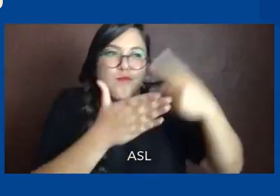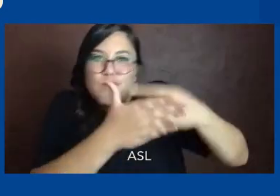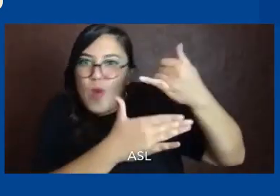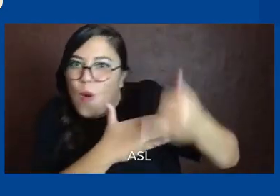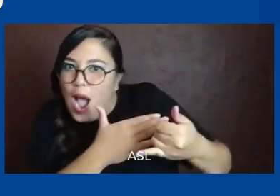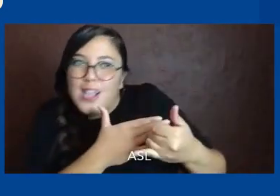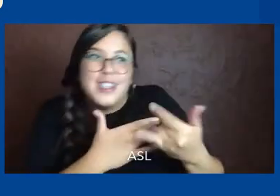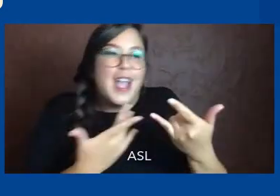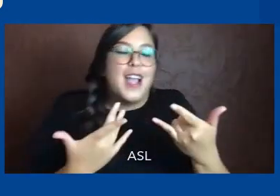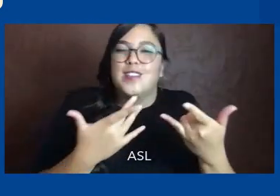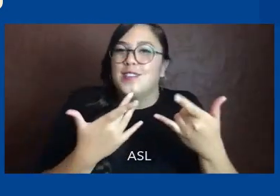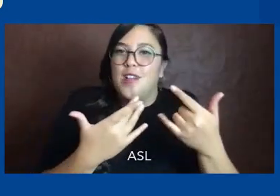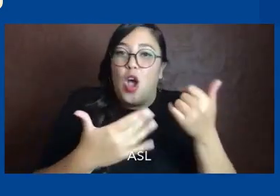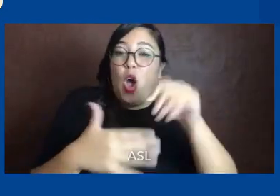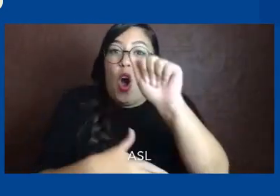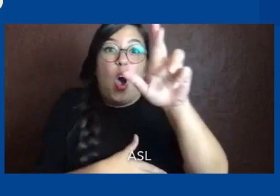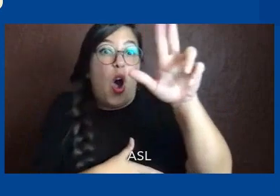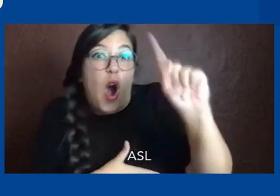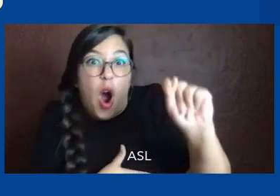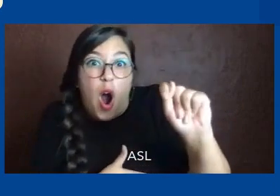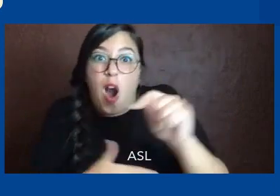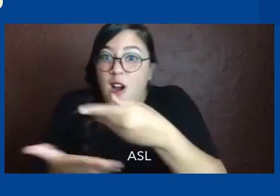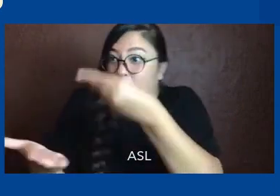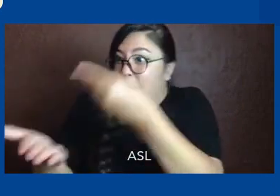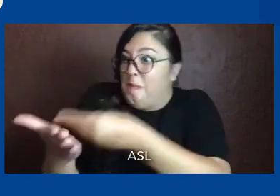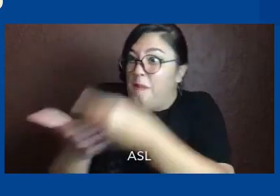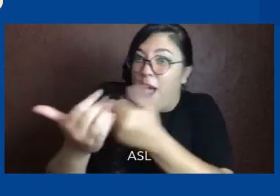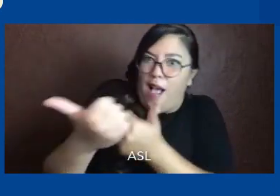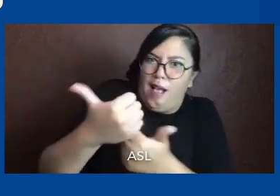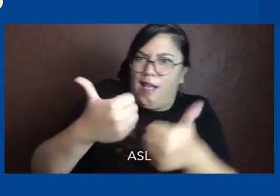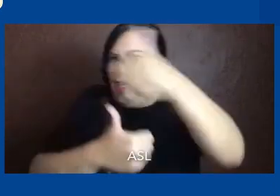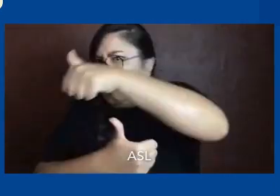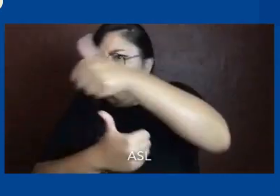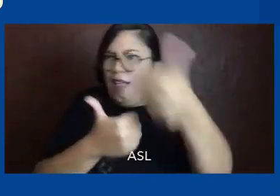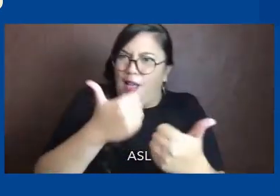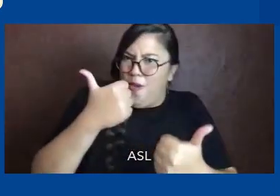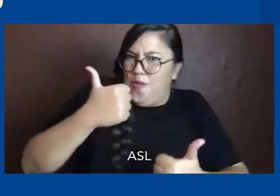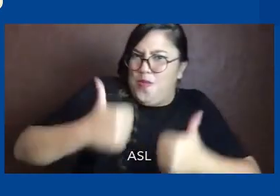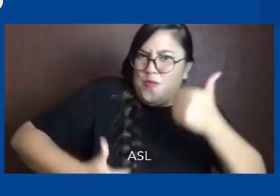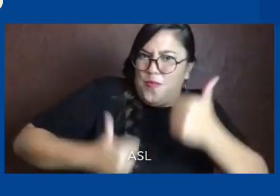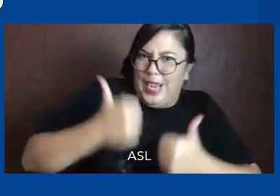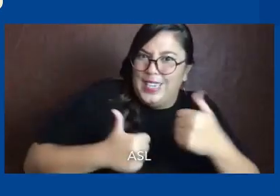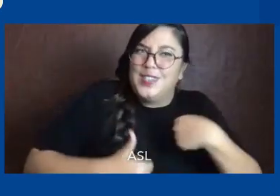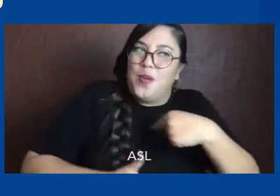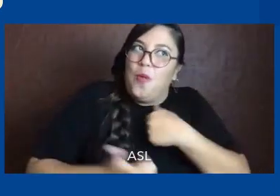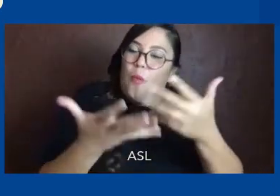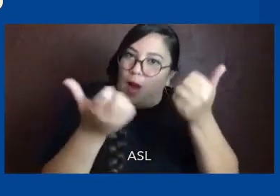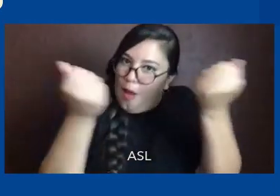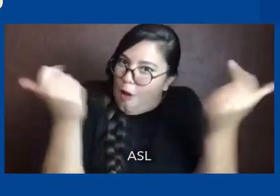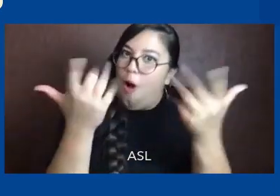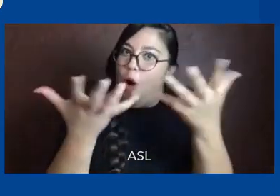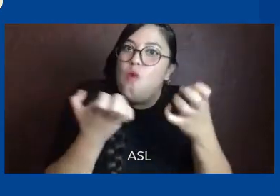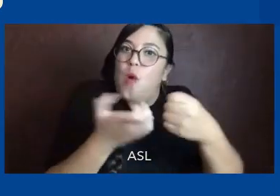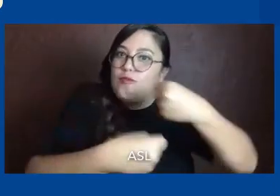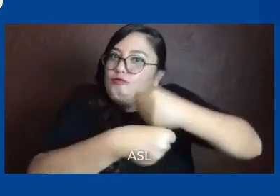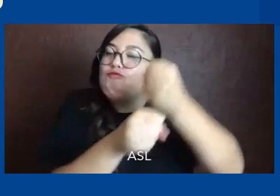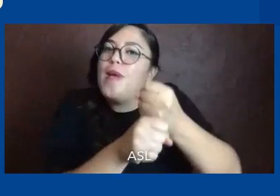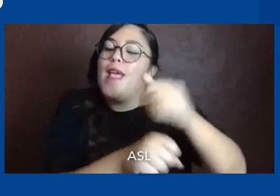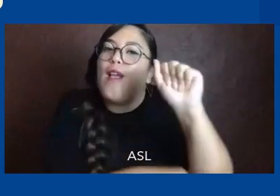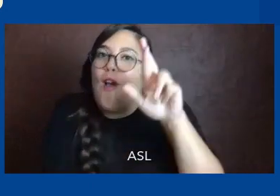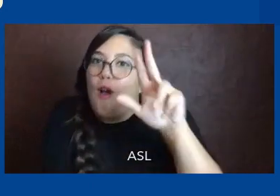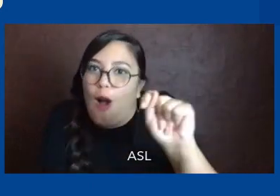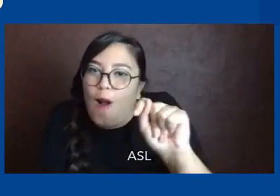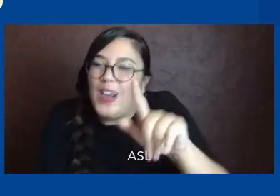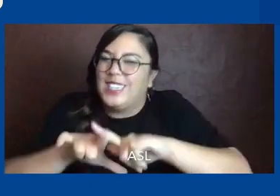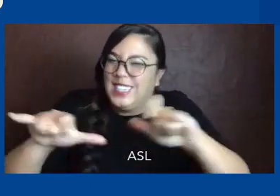commerce, and everybody wants the art, and we have to also figure out the commerce side. So